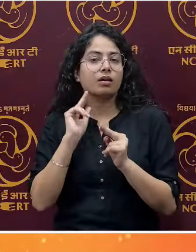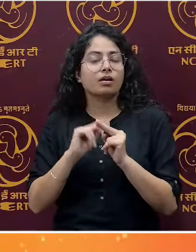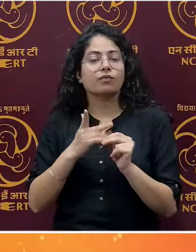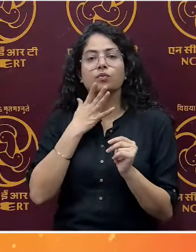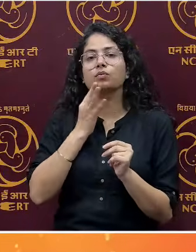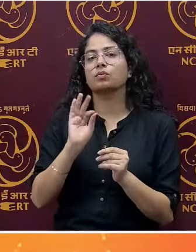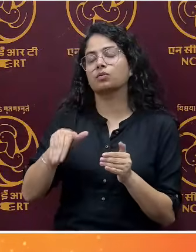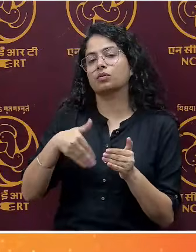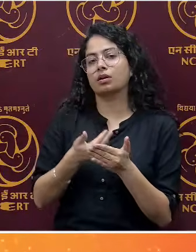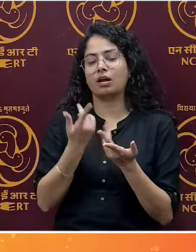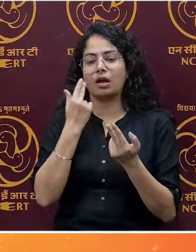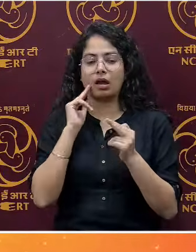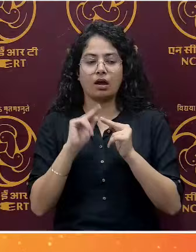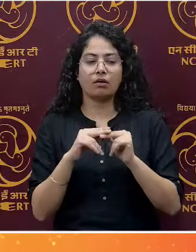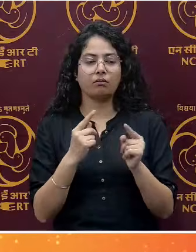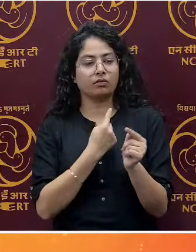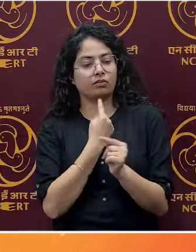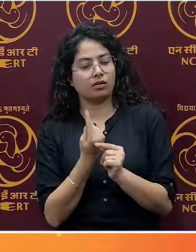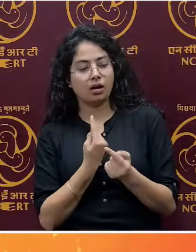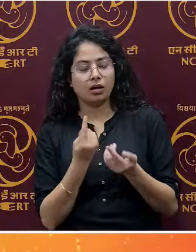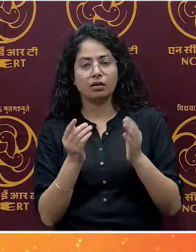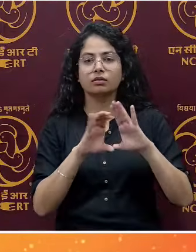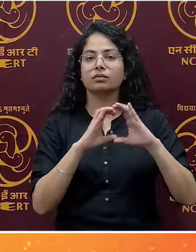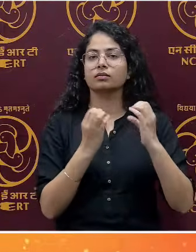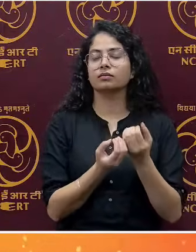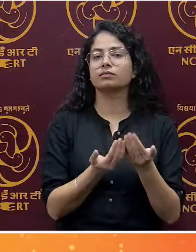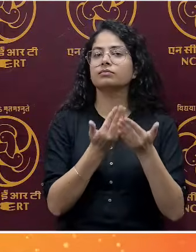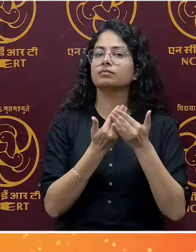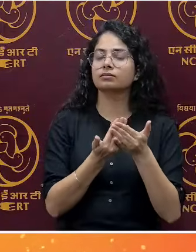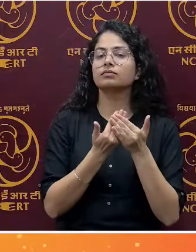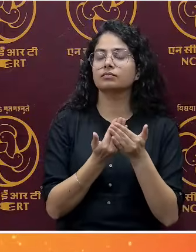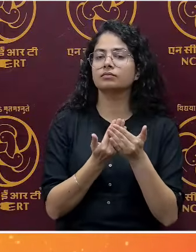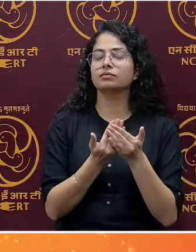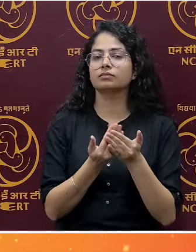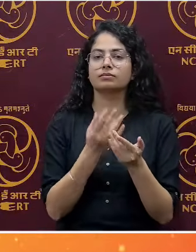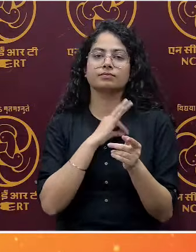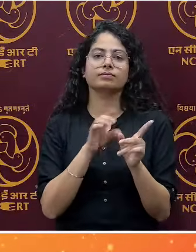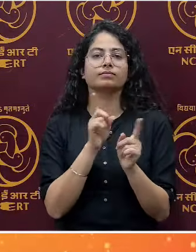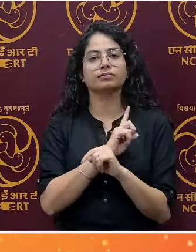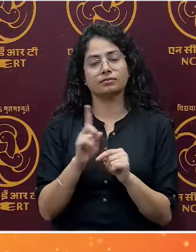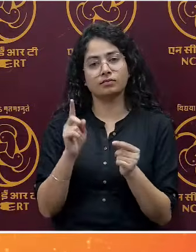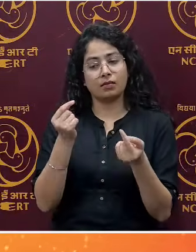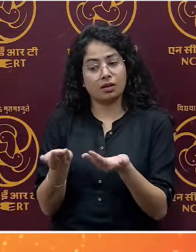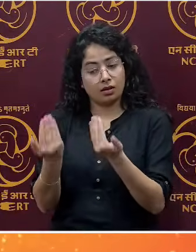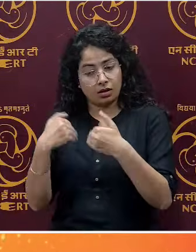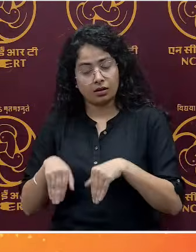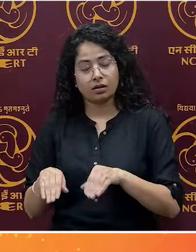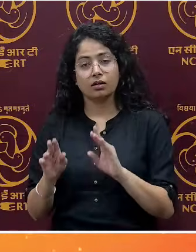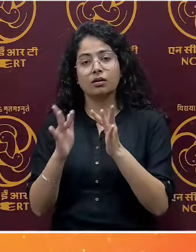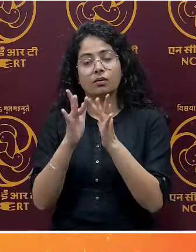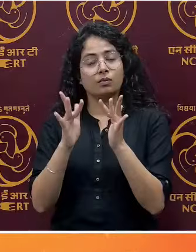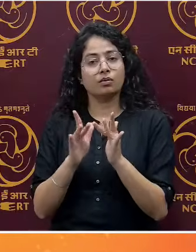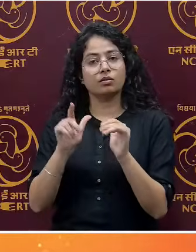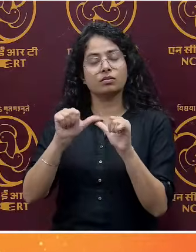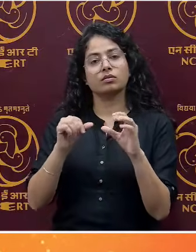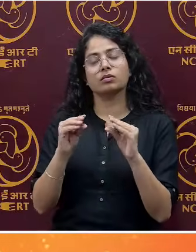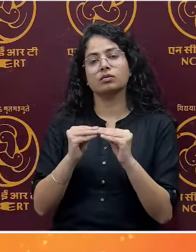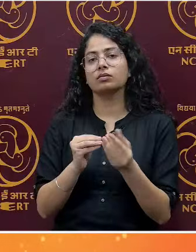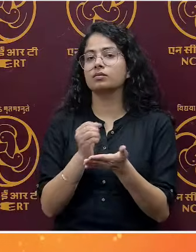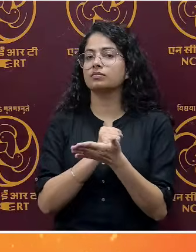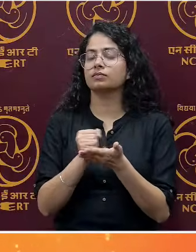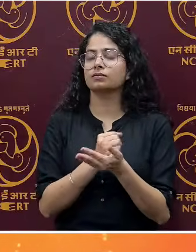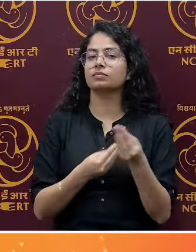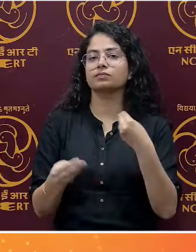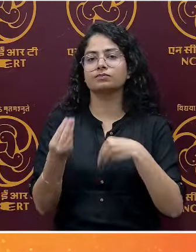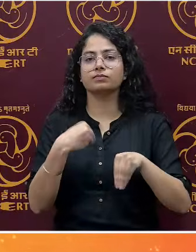only reading in the classroom does not suffice learning. You have to come to virtual labs focus area, you have to practice more and more. And